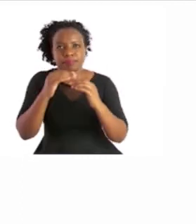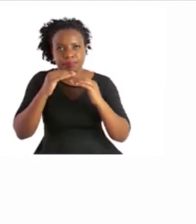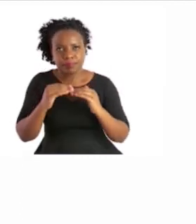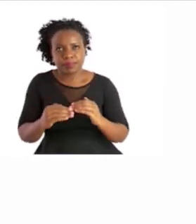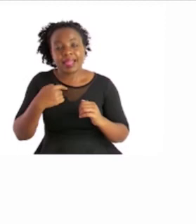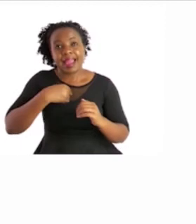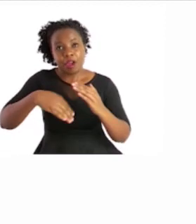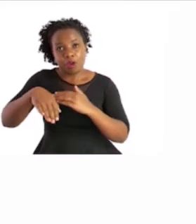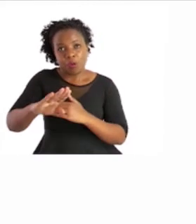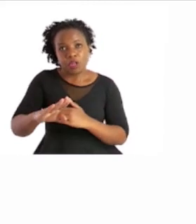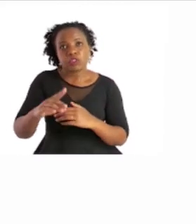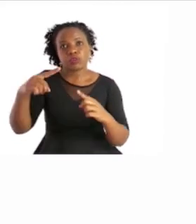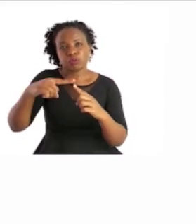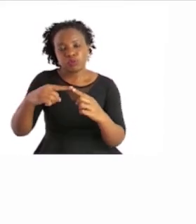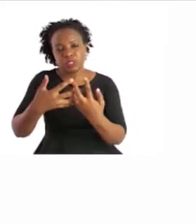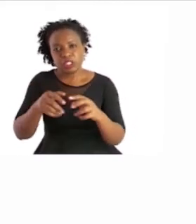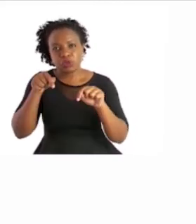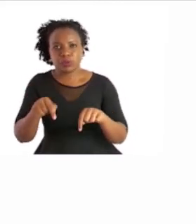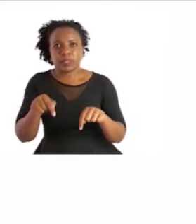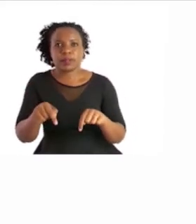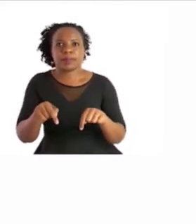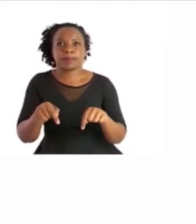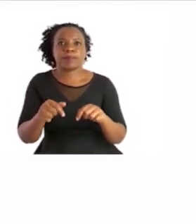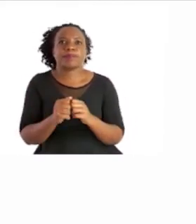I went to church today.